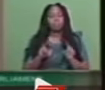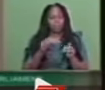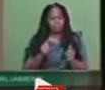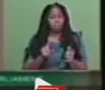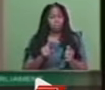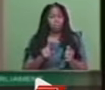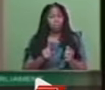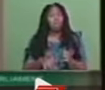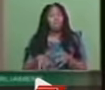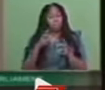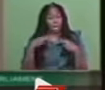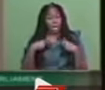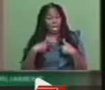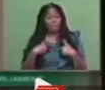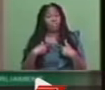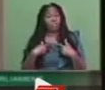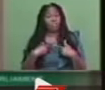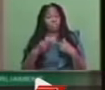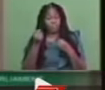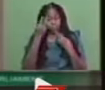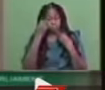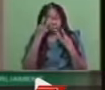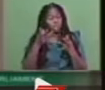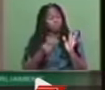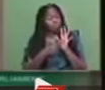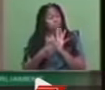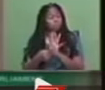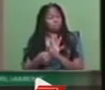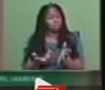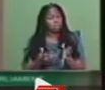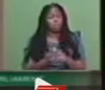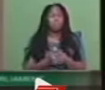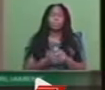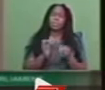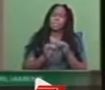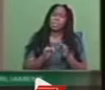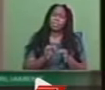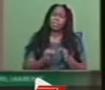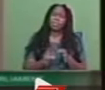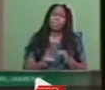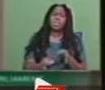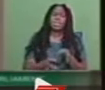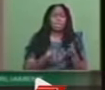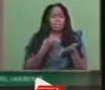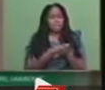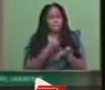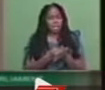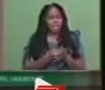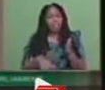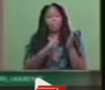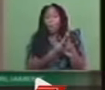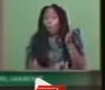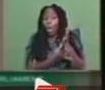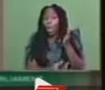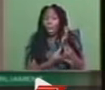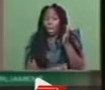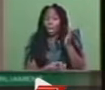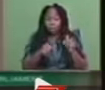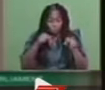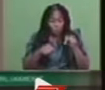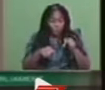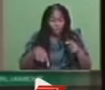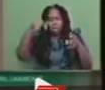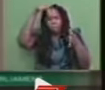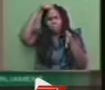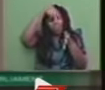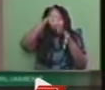US 36.11 US dollars per barrel, we were able to grow the economy by 1.5%